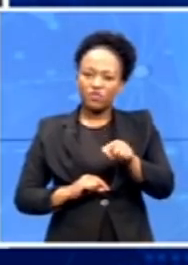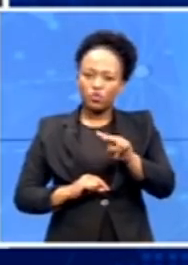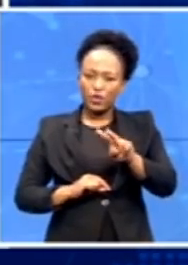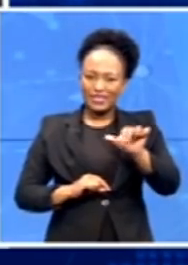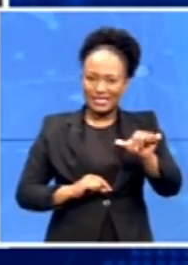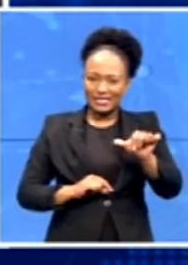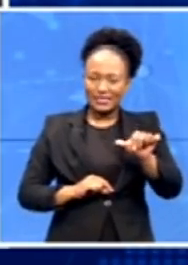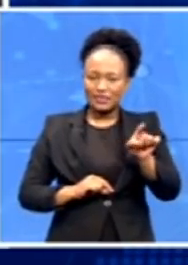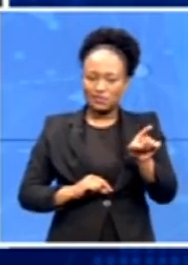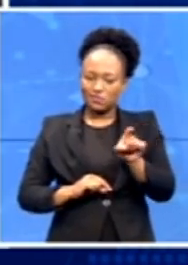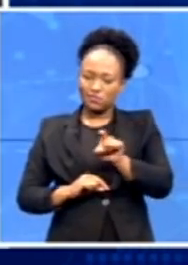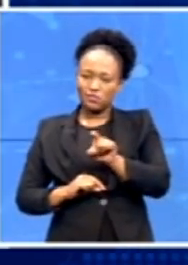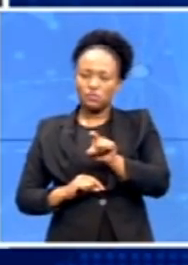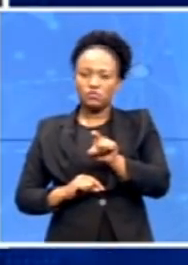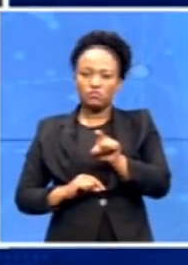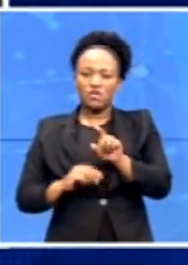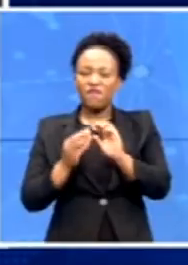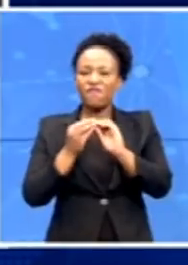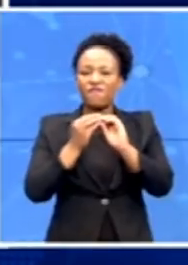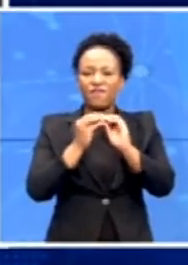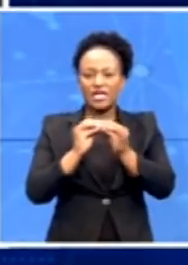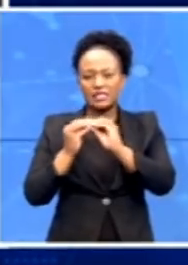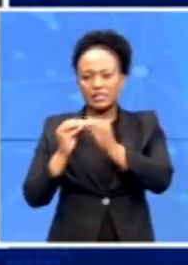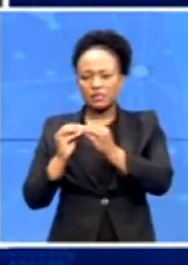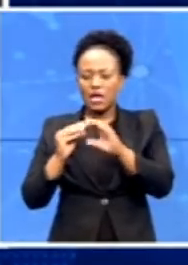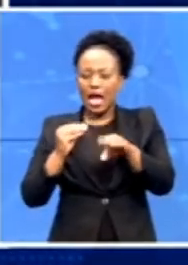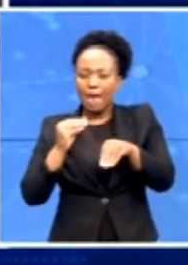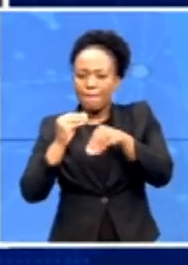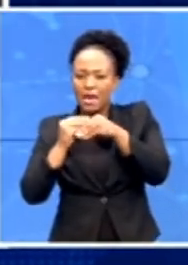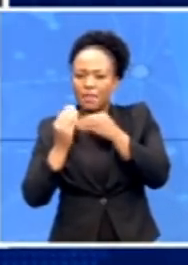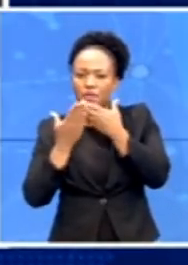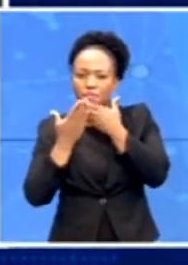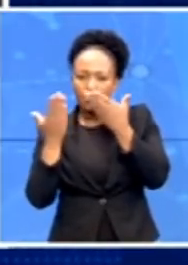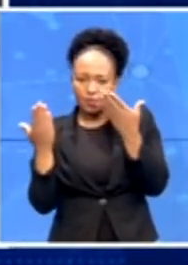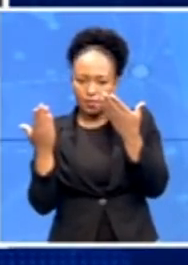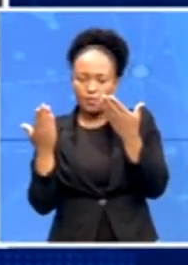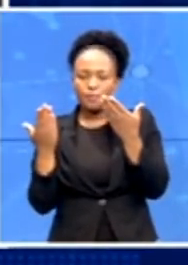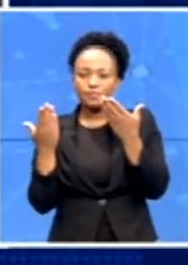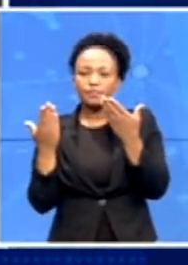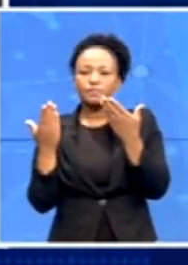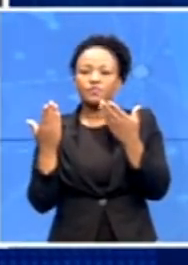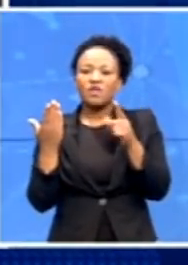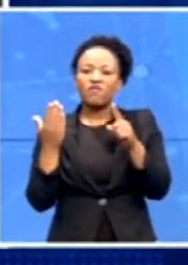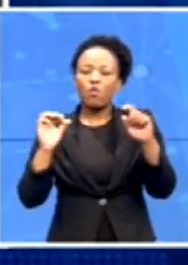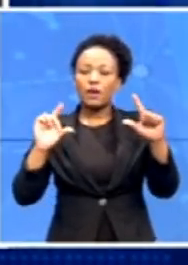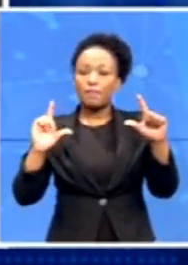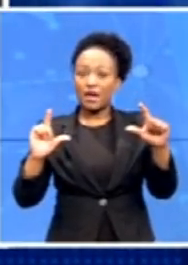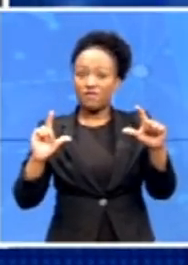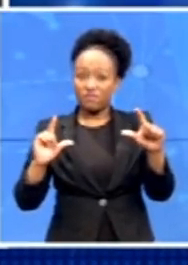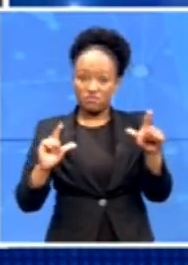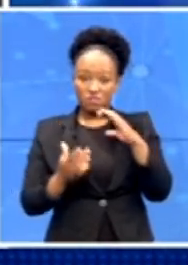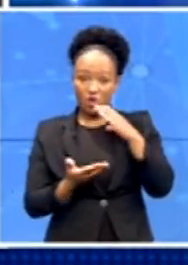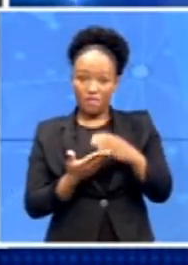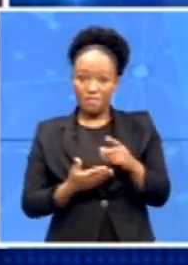corrections and or amendments are effected to the contents of these paragraphs. Do you confirm that, Ms. Jacobus?